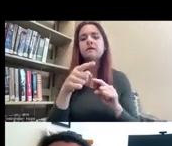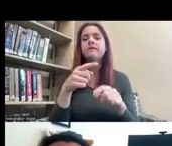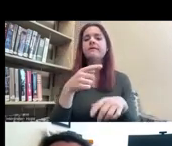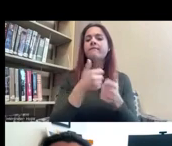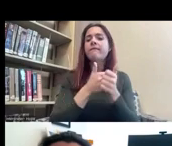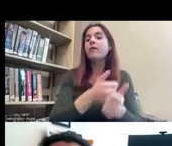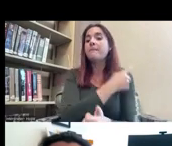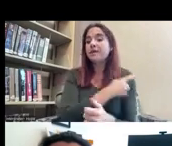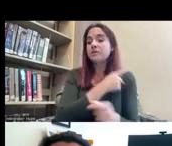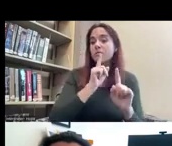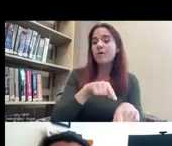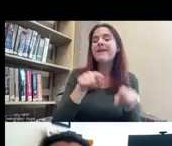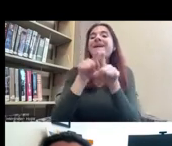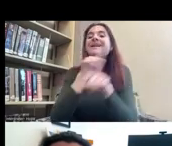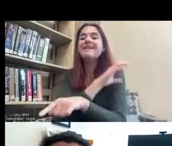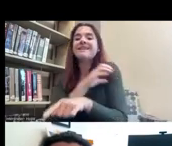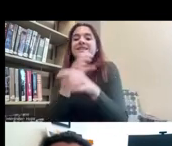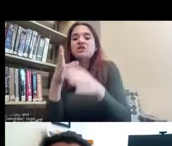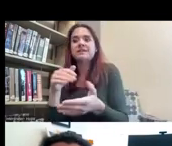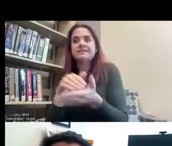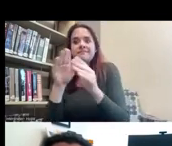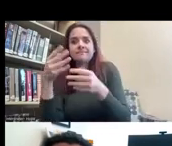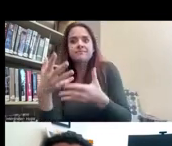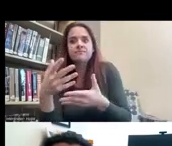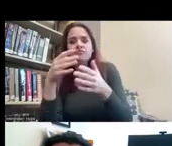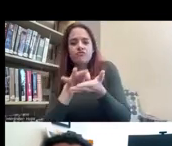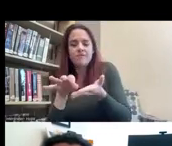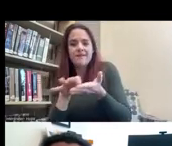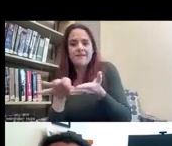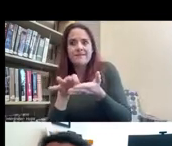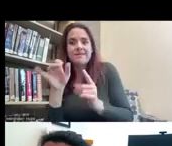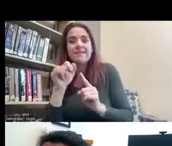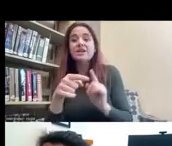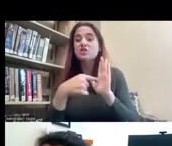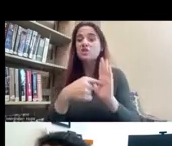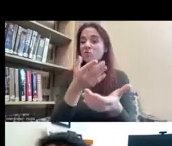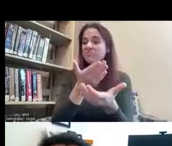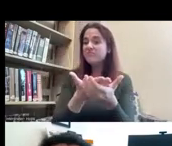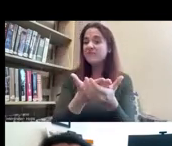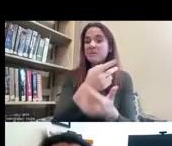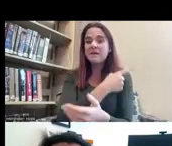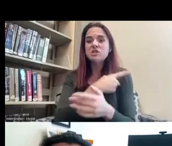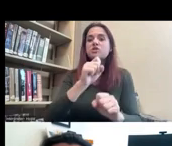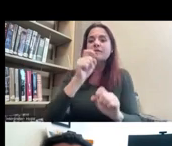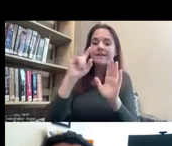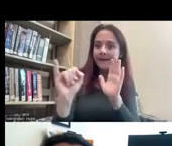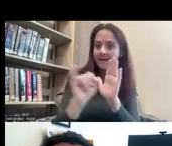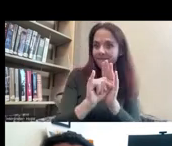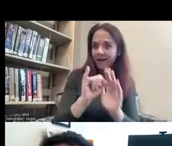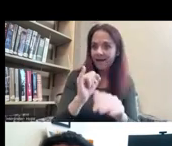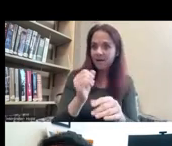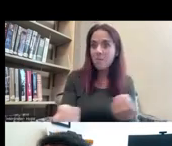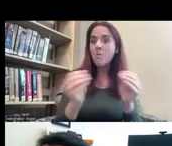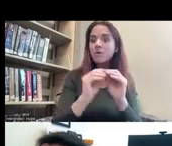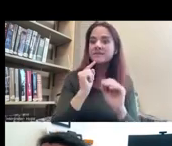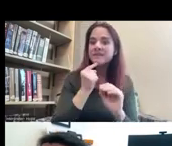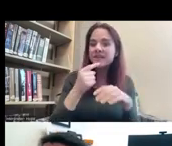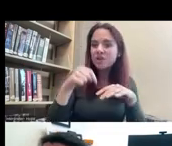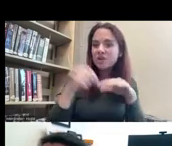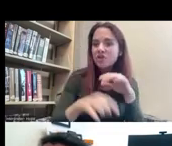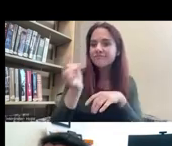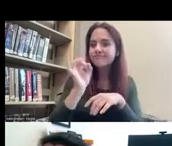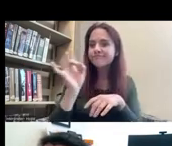is something that really showed that patients were able to identify more severe